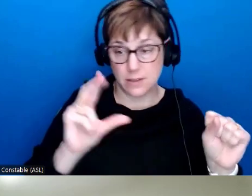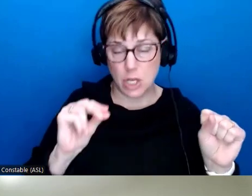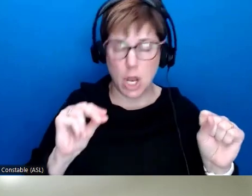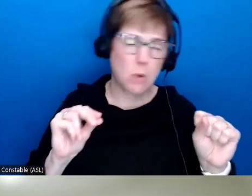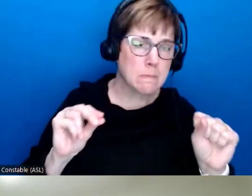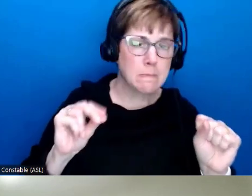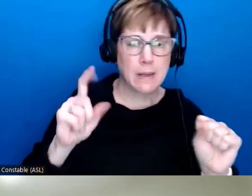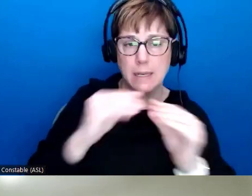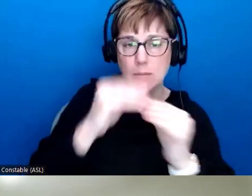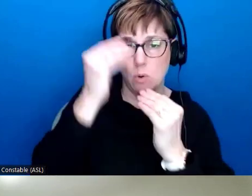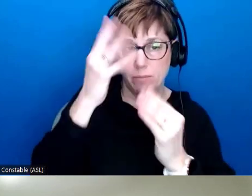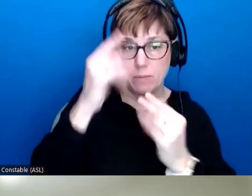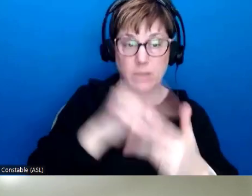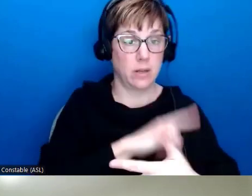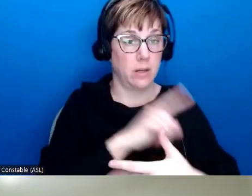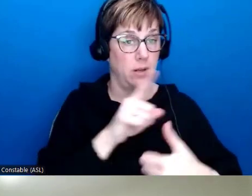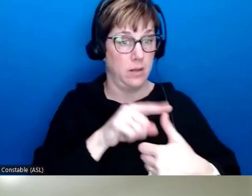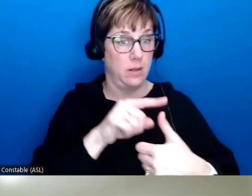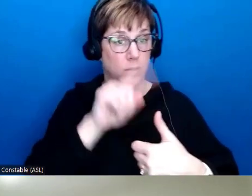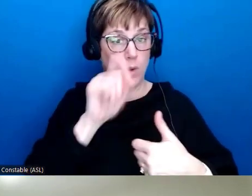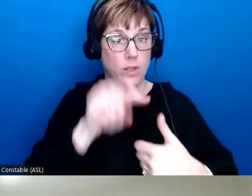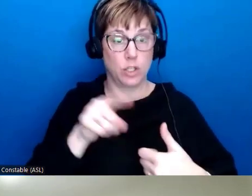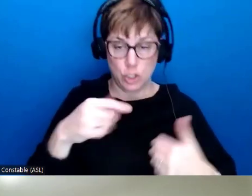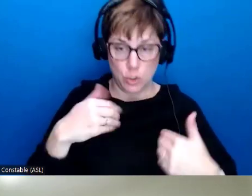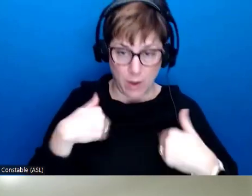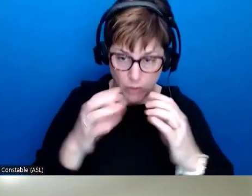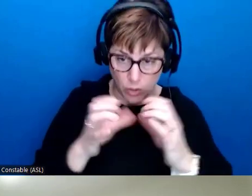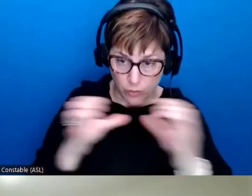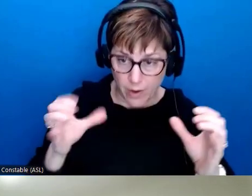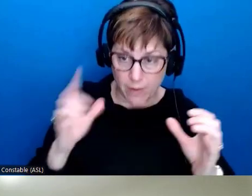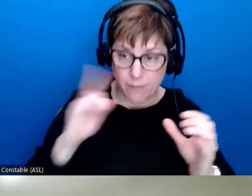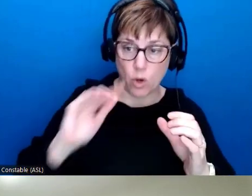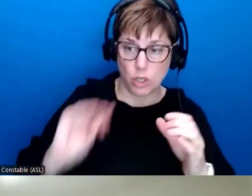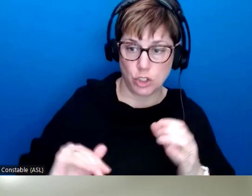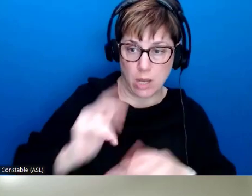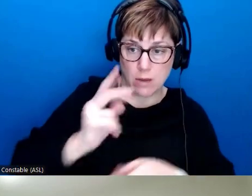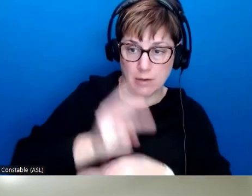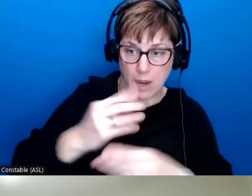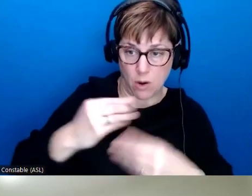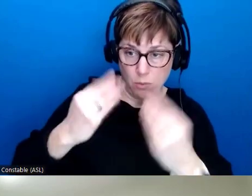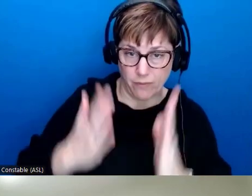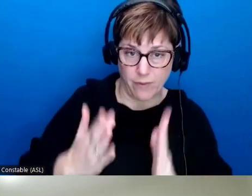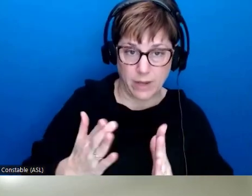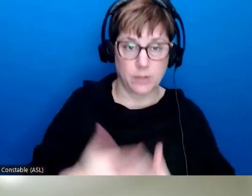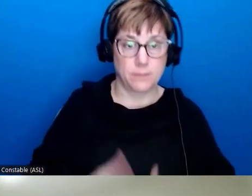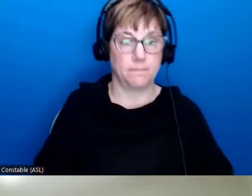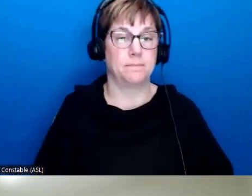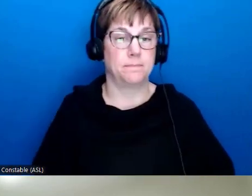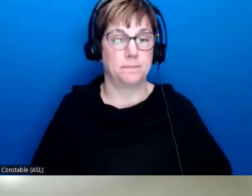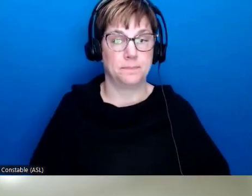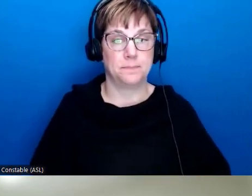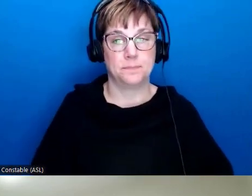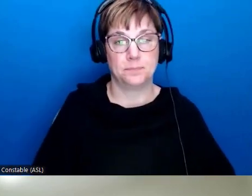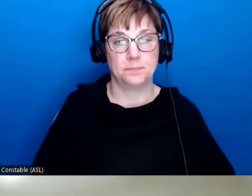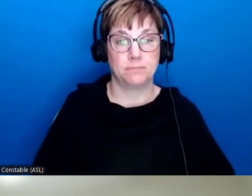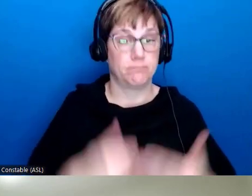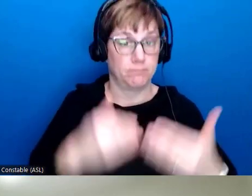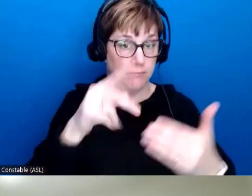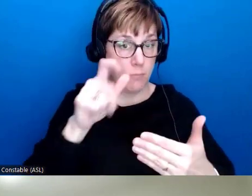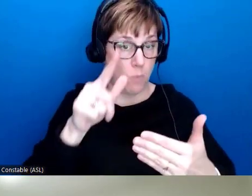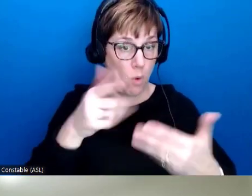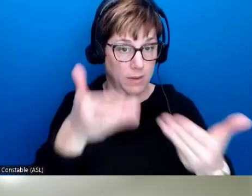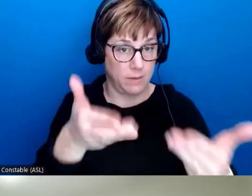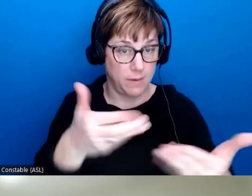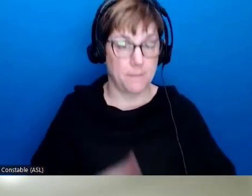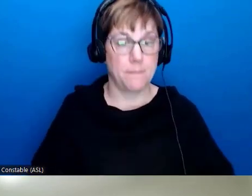So the first one is, do you have certification as a child care provider? The poll is up.